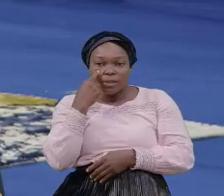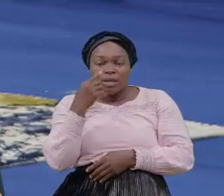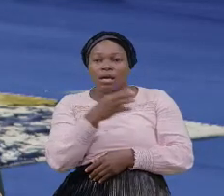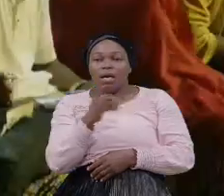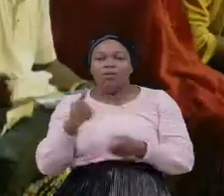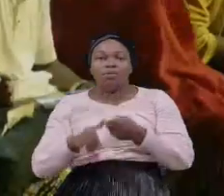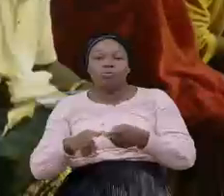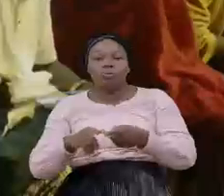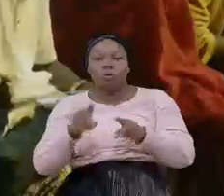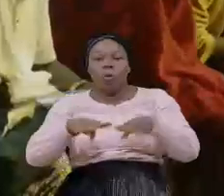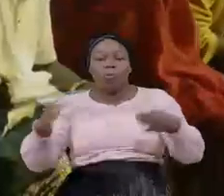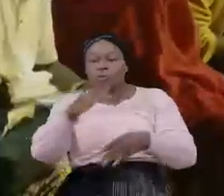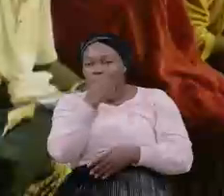miracle.